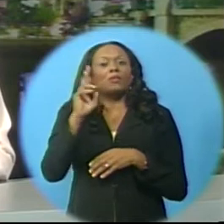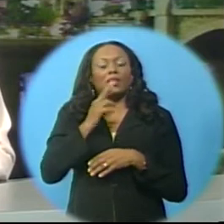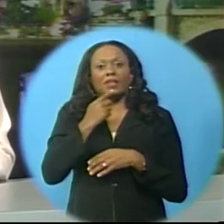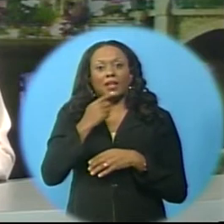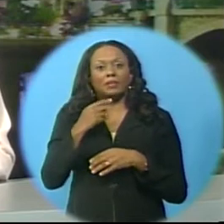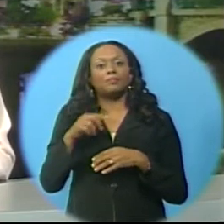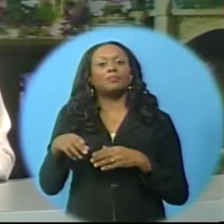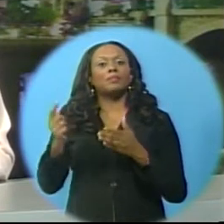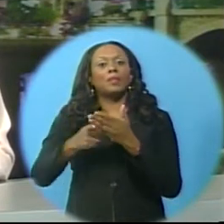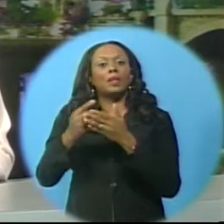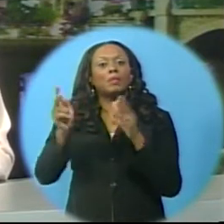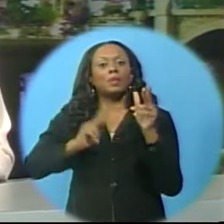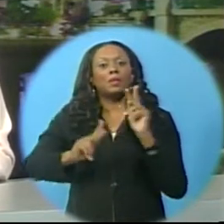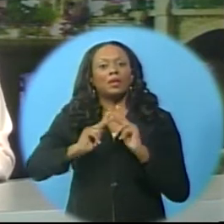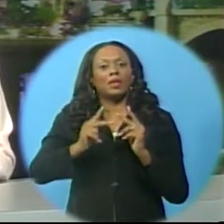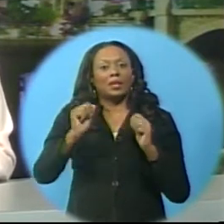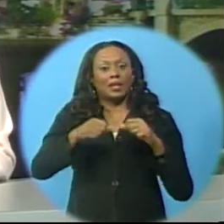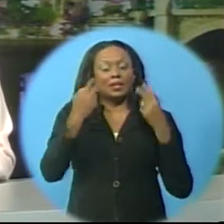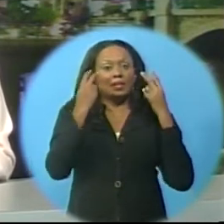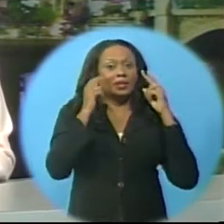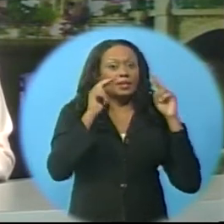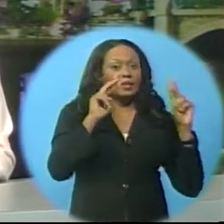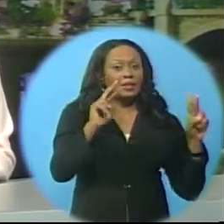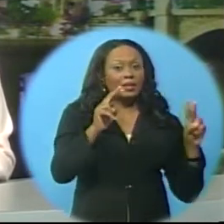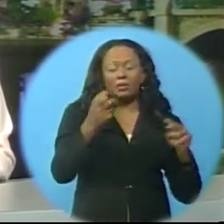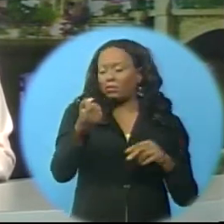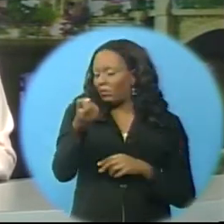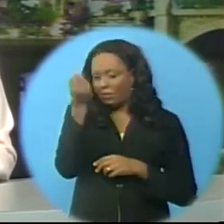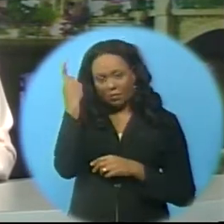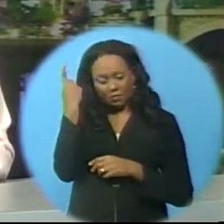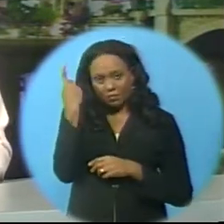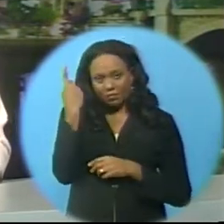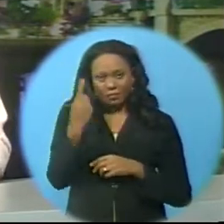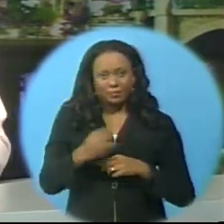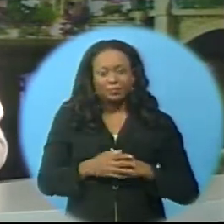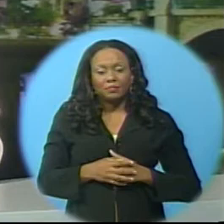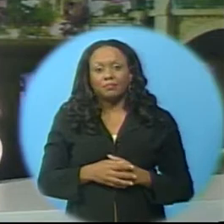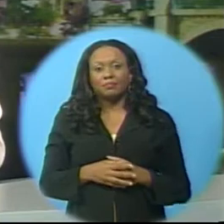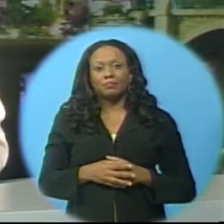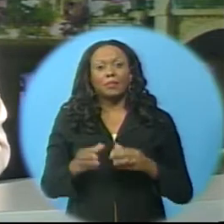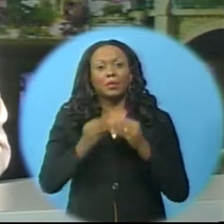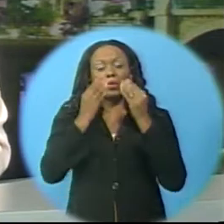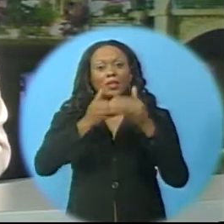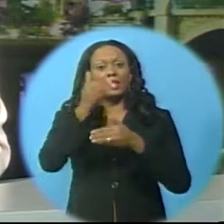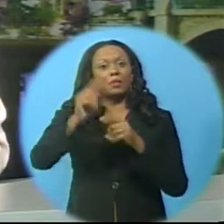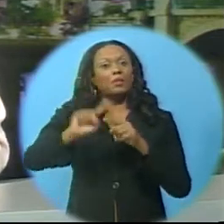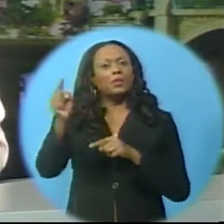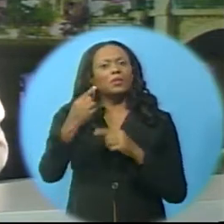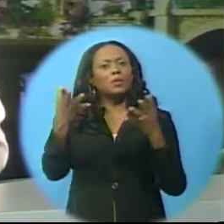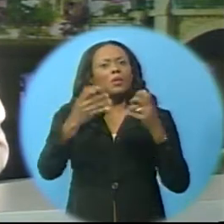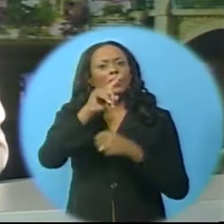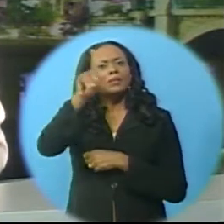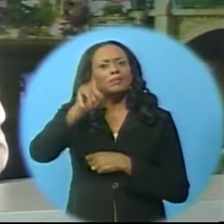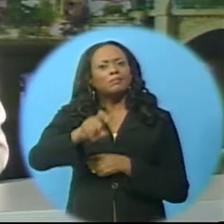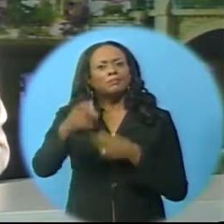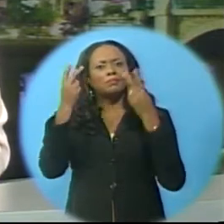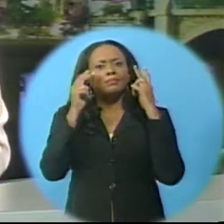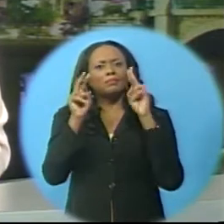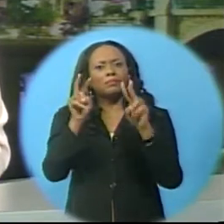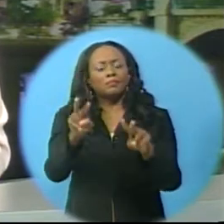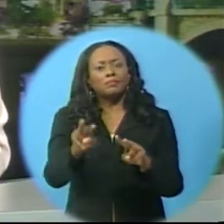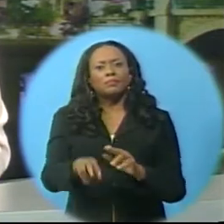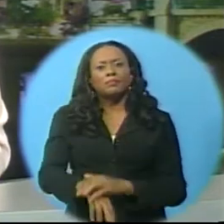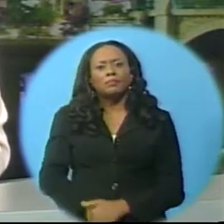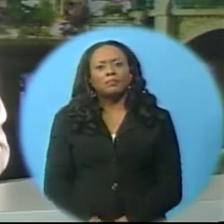sometimes the ones who have sight are the blindest We'll have more news ahead but first we want to get your take on this